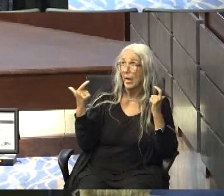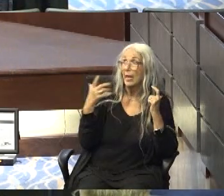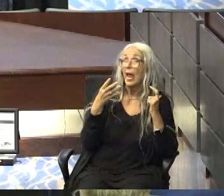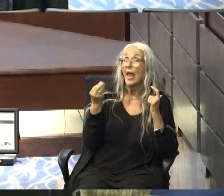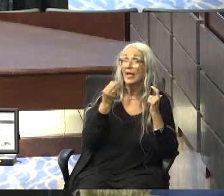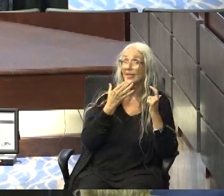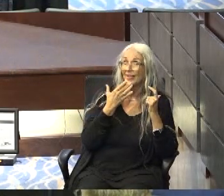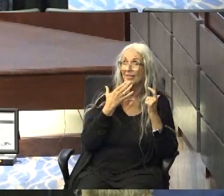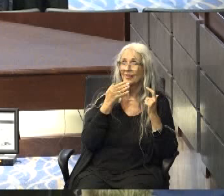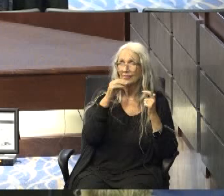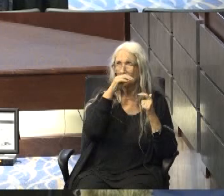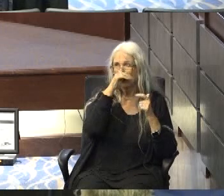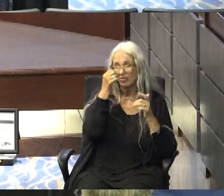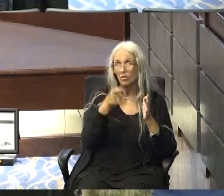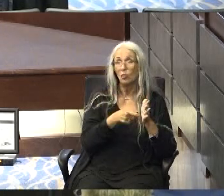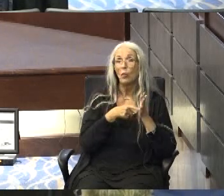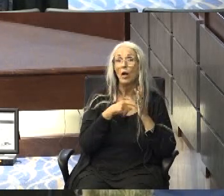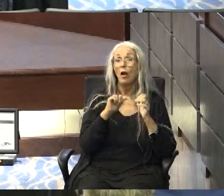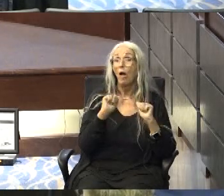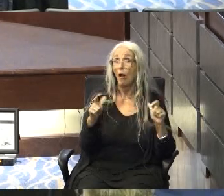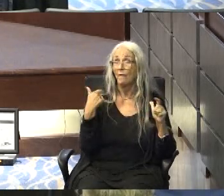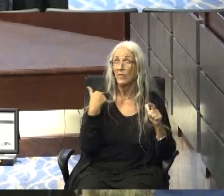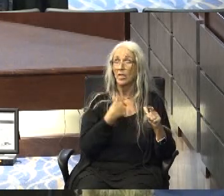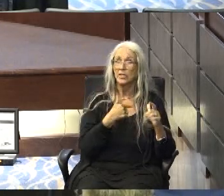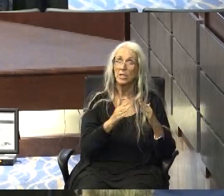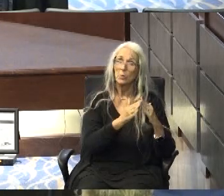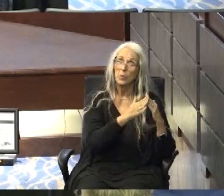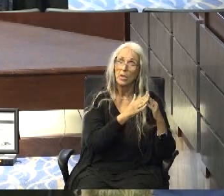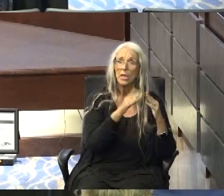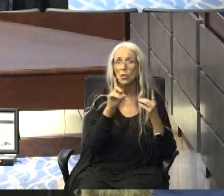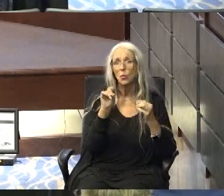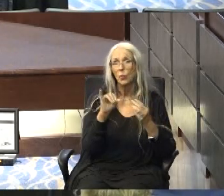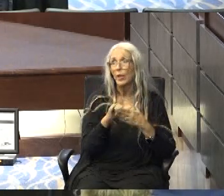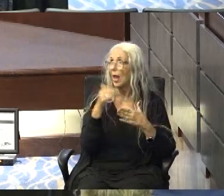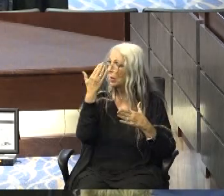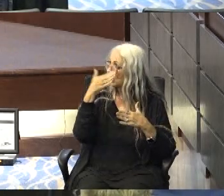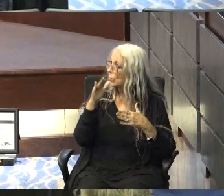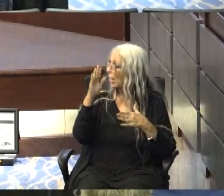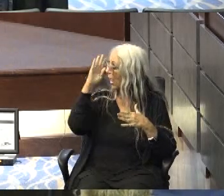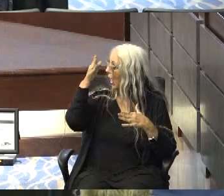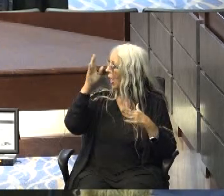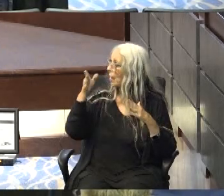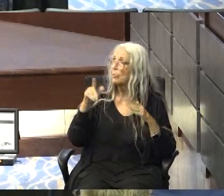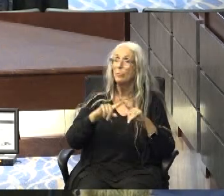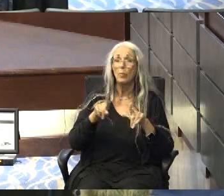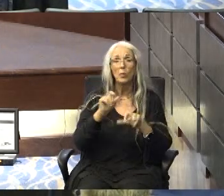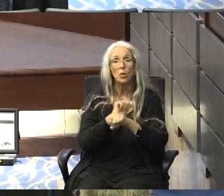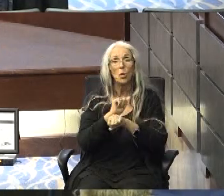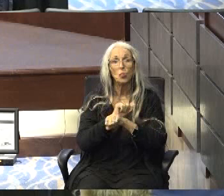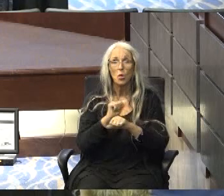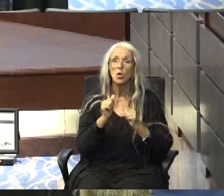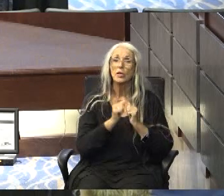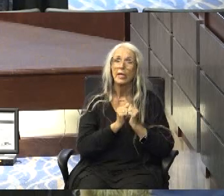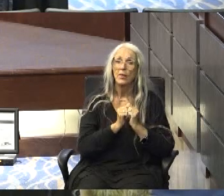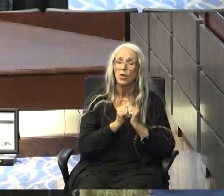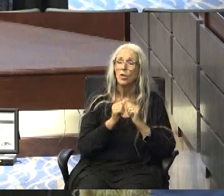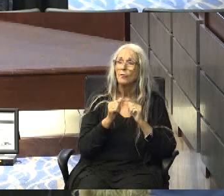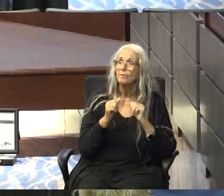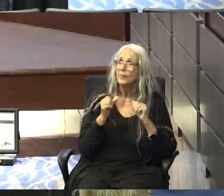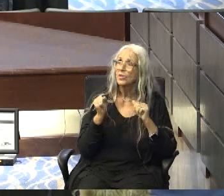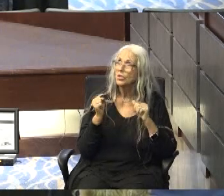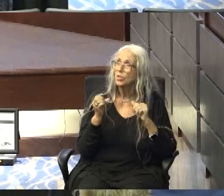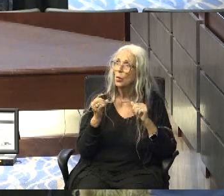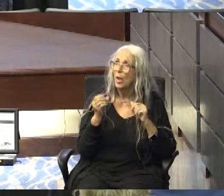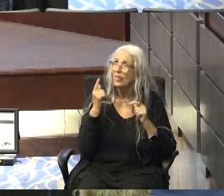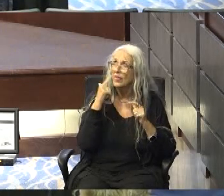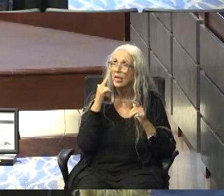but it'll take all of us as a community to do that. So, hi, how you doing? I don't know you, but we got work to do. And so, but I